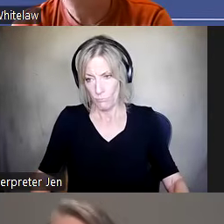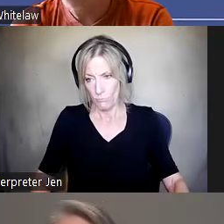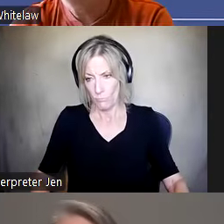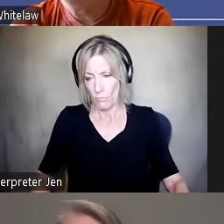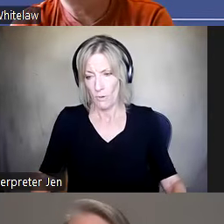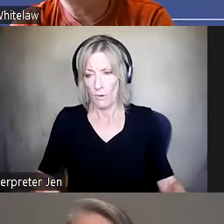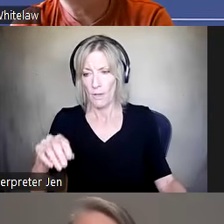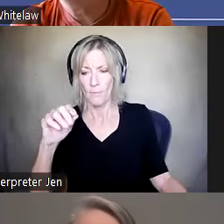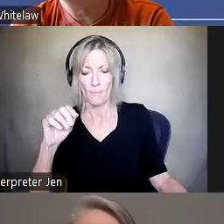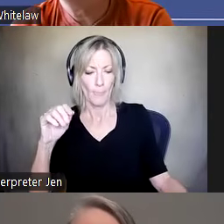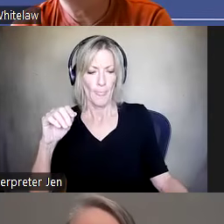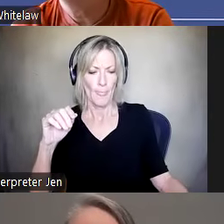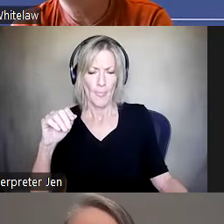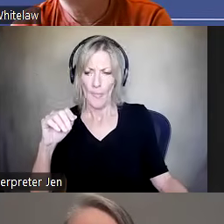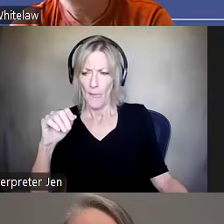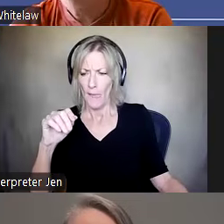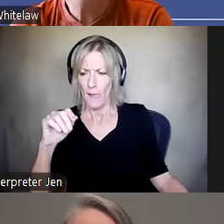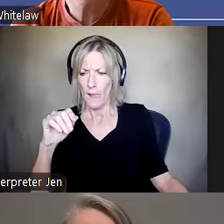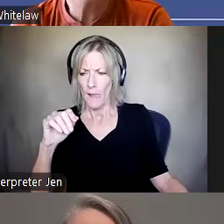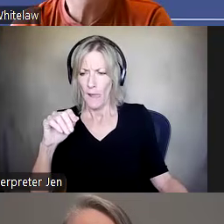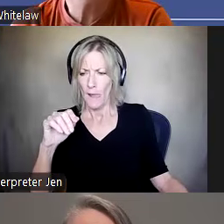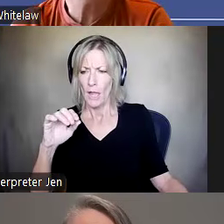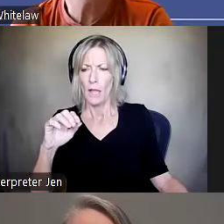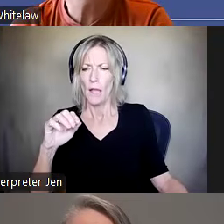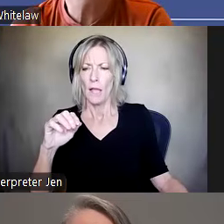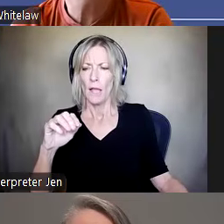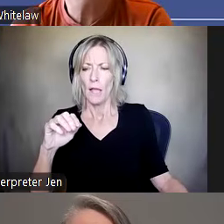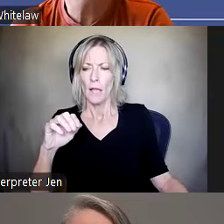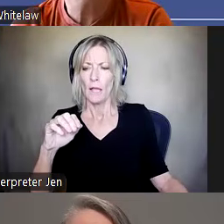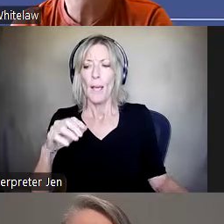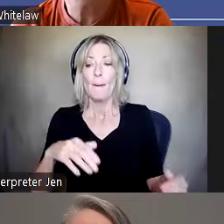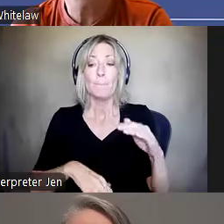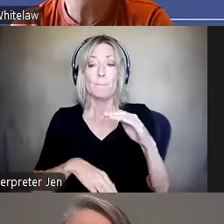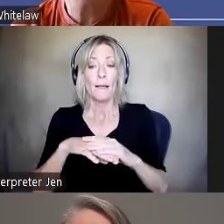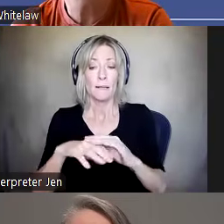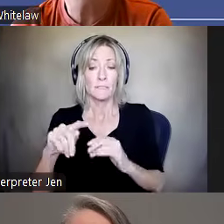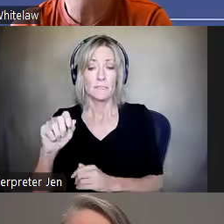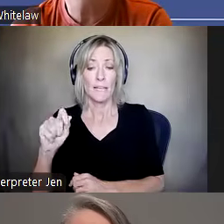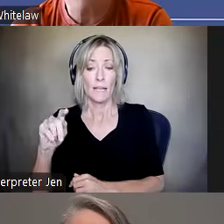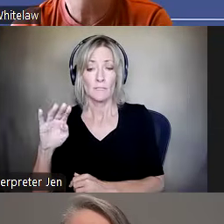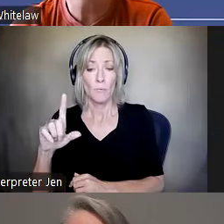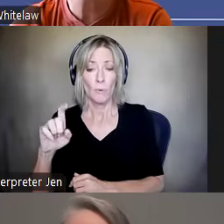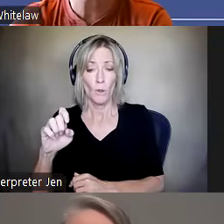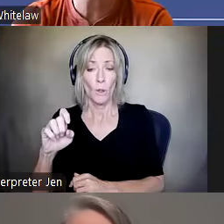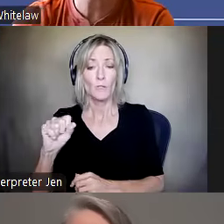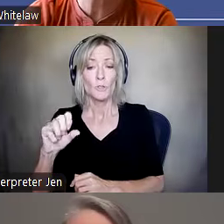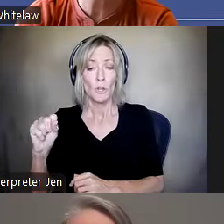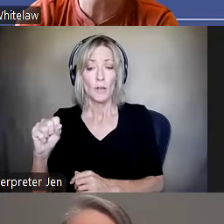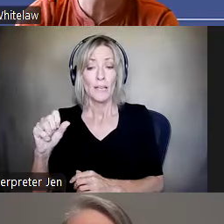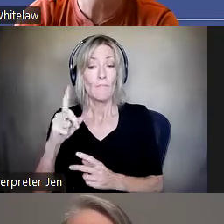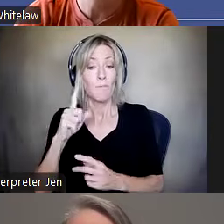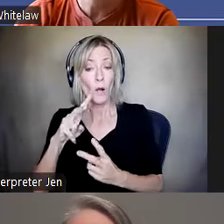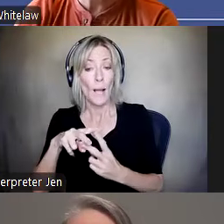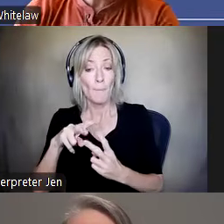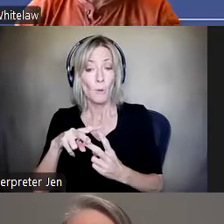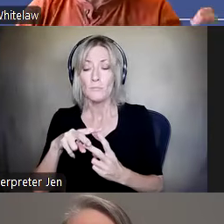asking. Yeah, yeah. Um, Is the maximum taxable income for Social Security higher for couples? No, Social Security is not